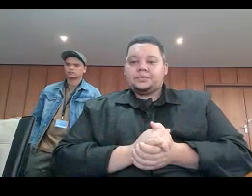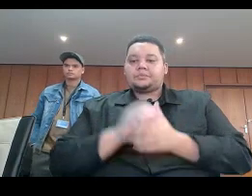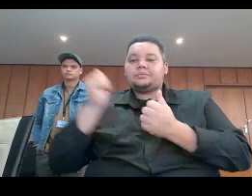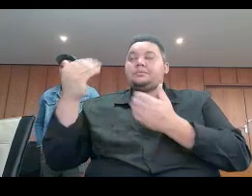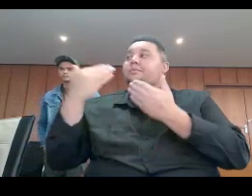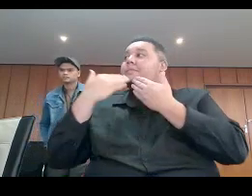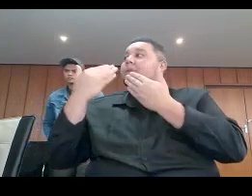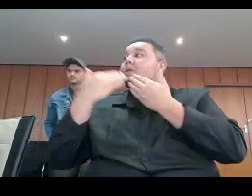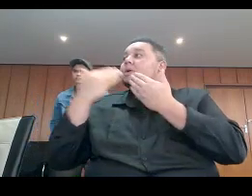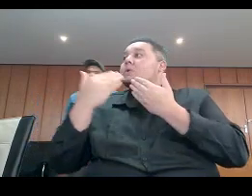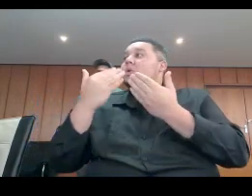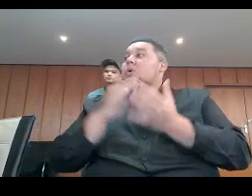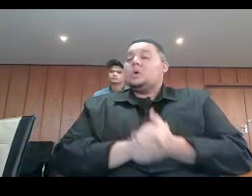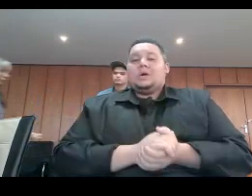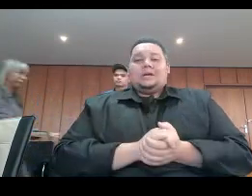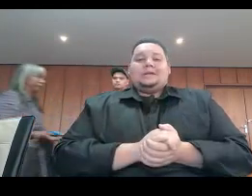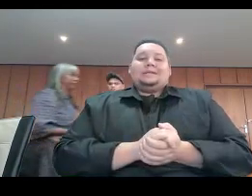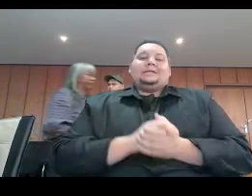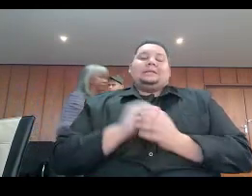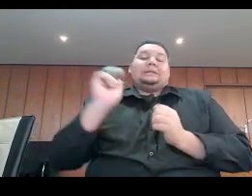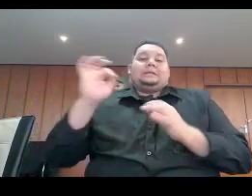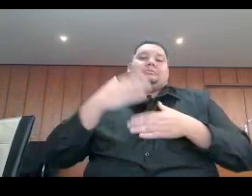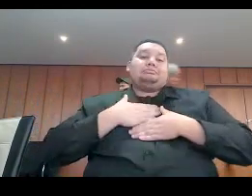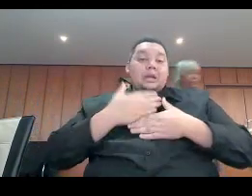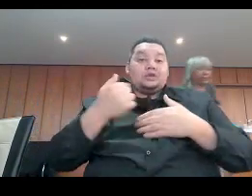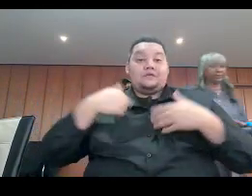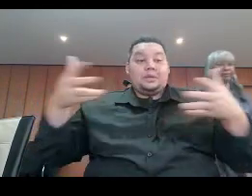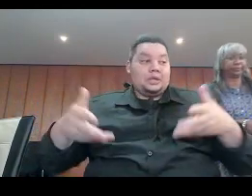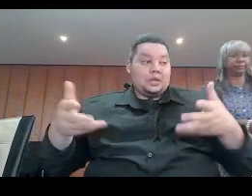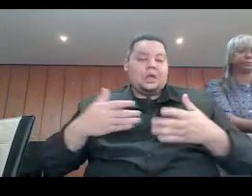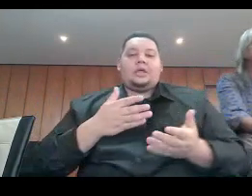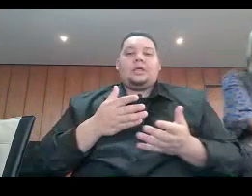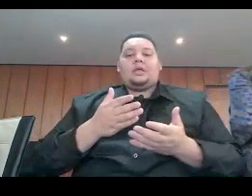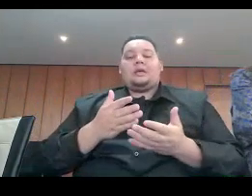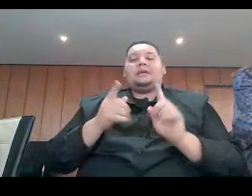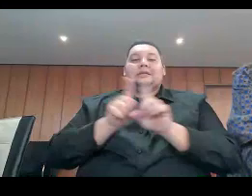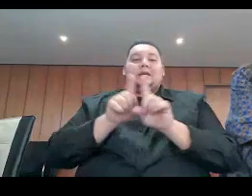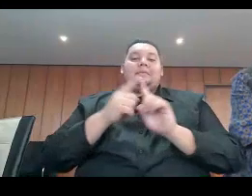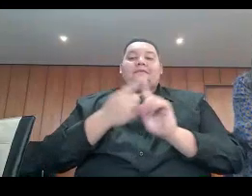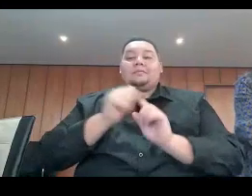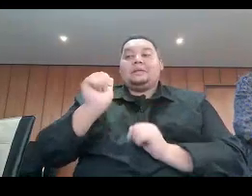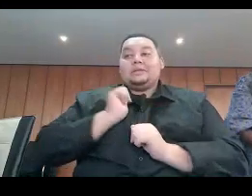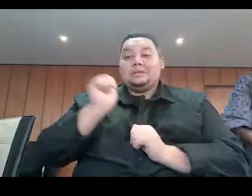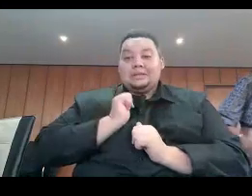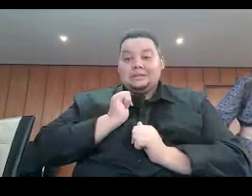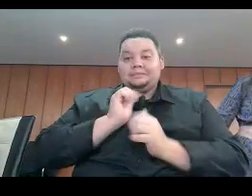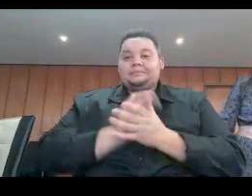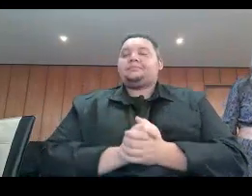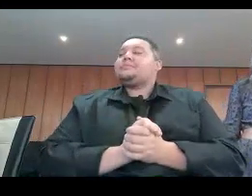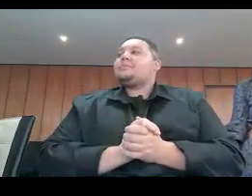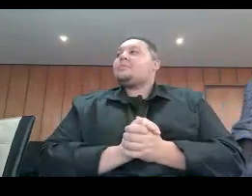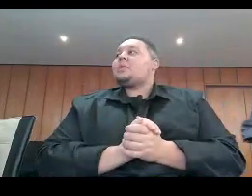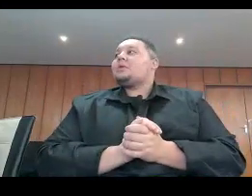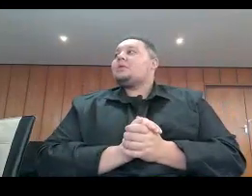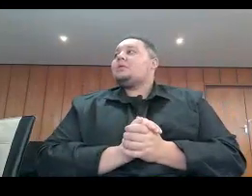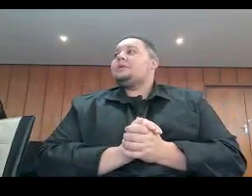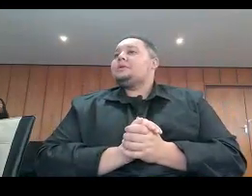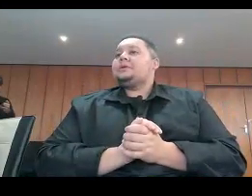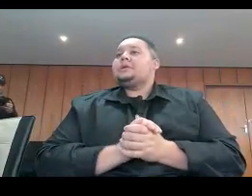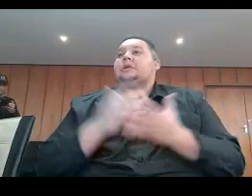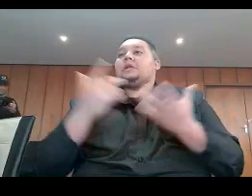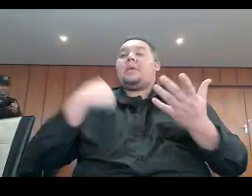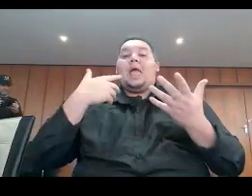Thank you very much, Lisa. It's a pleasure to be here, flew in yesterday. And so I